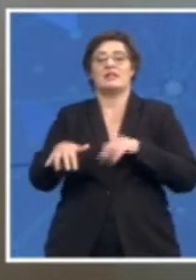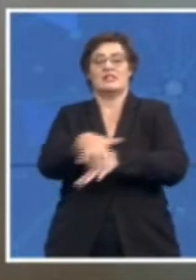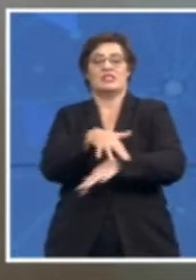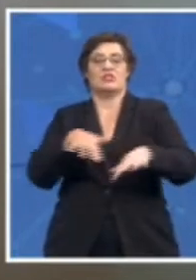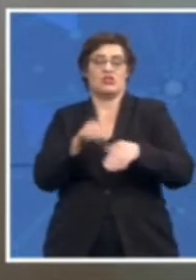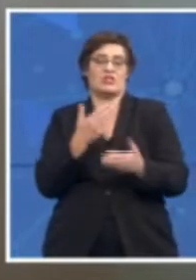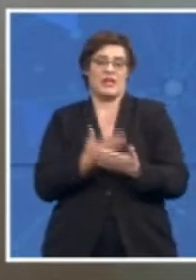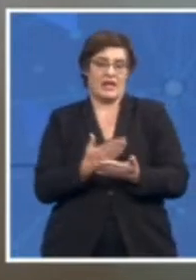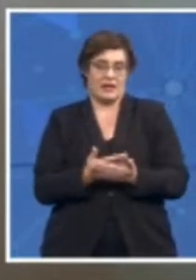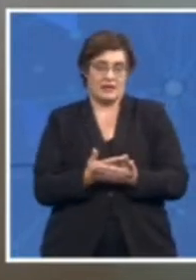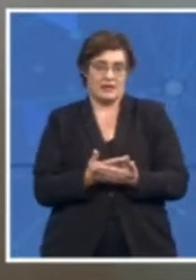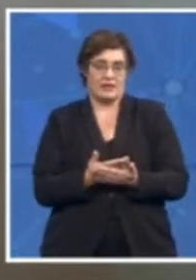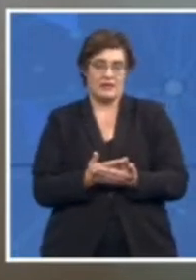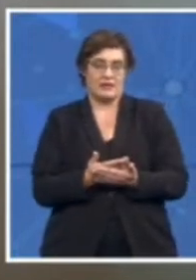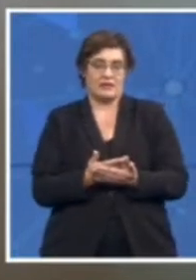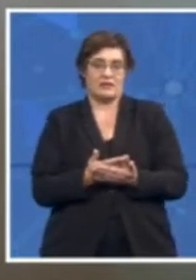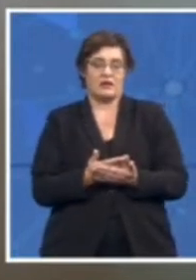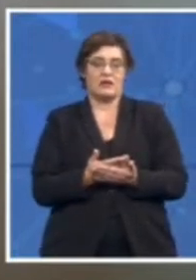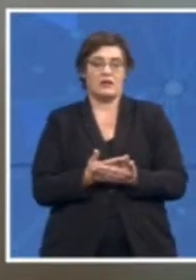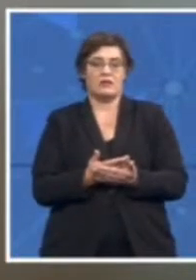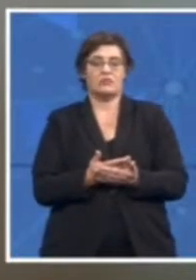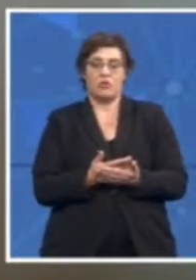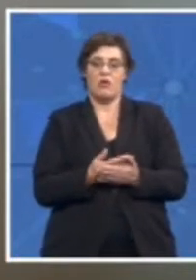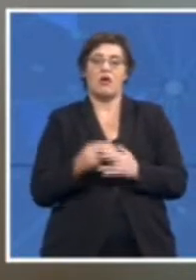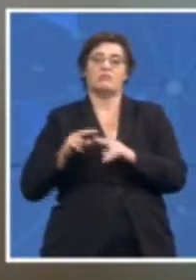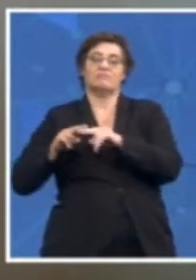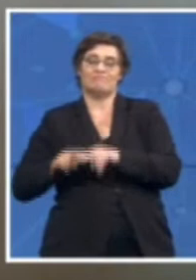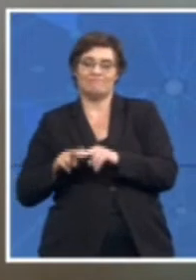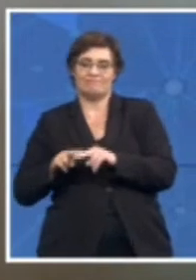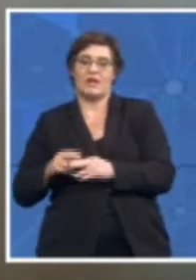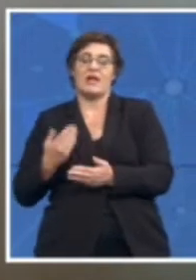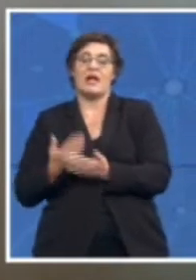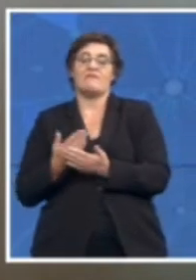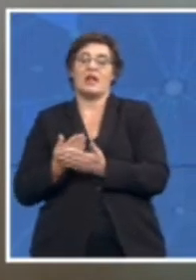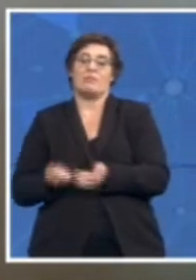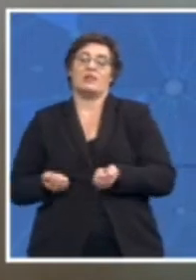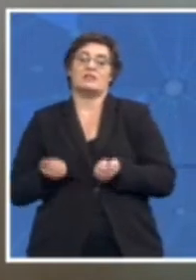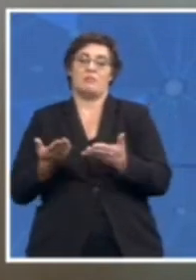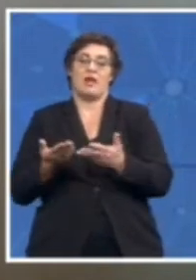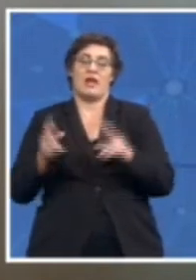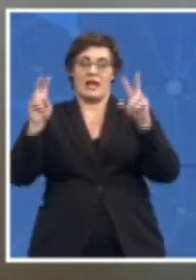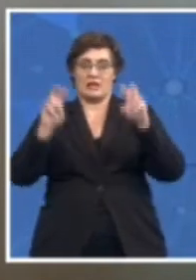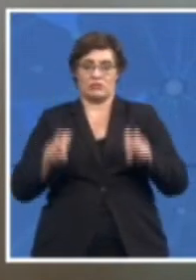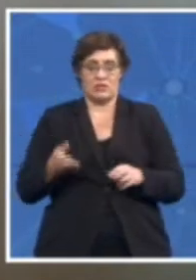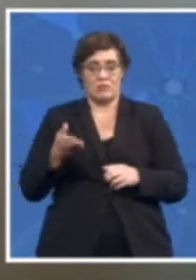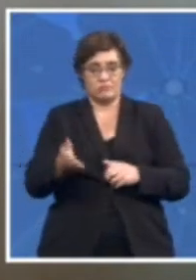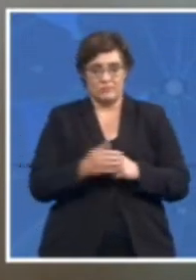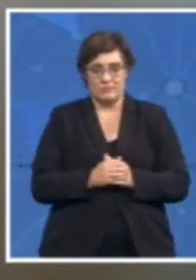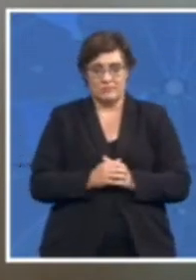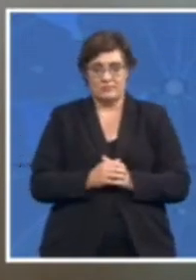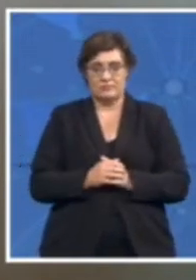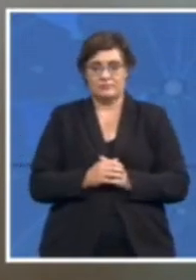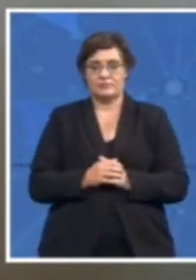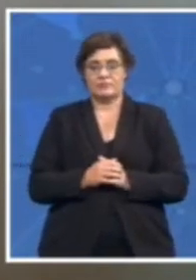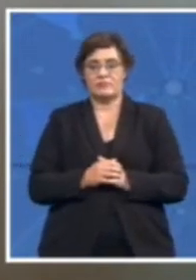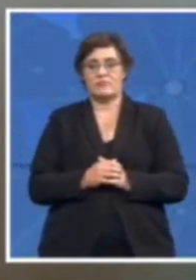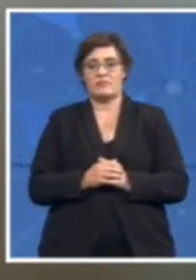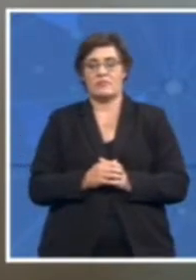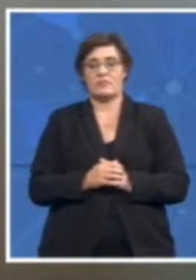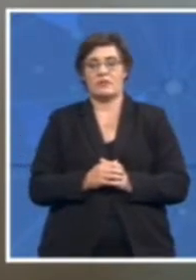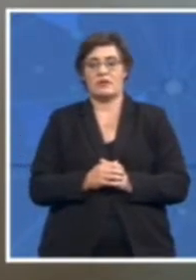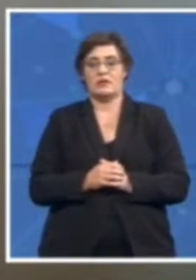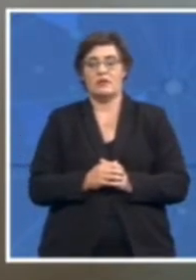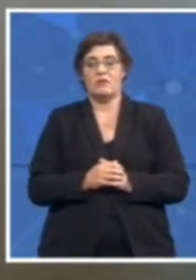a reliable and available supply of electricity on the grid. Of course, again, we have to stress that there is the